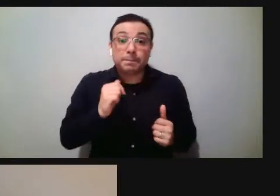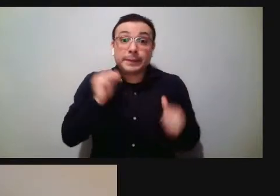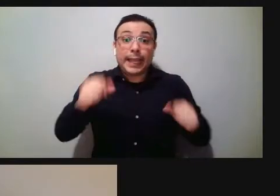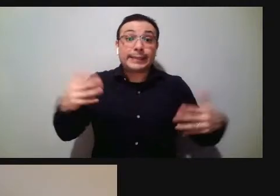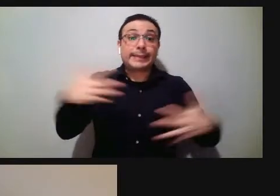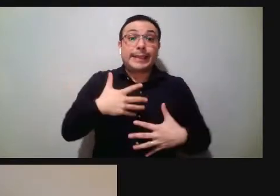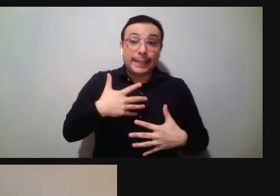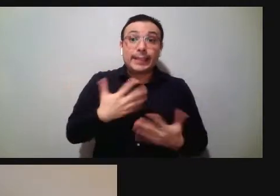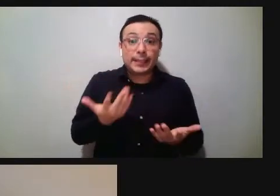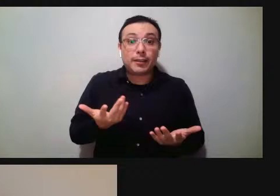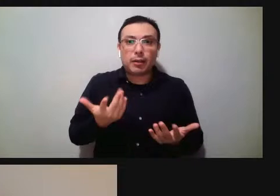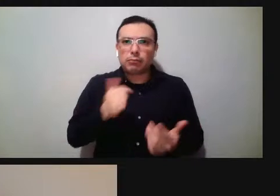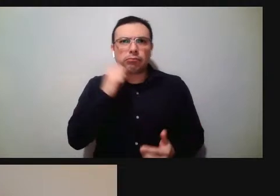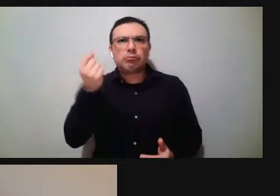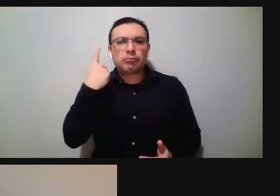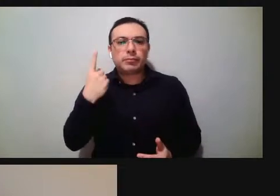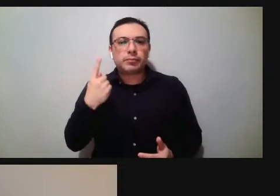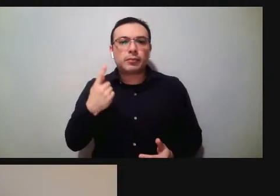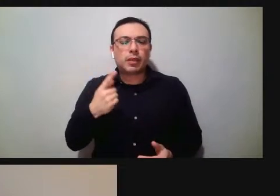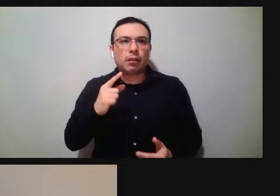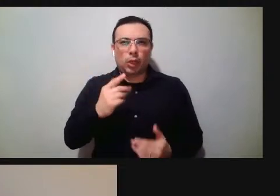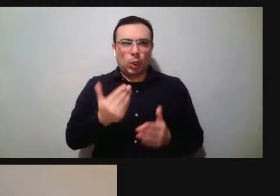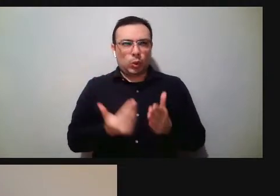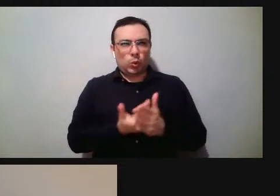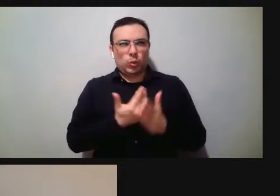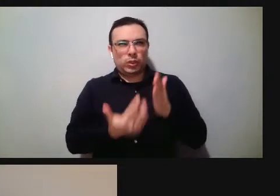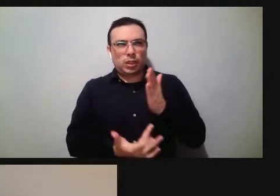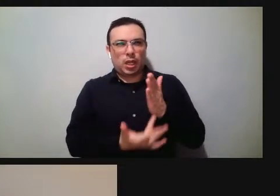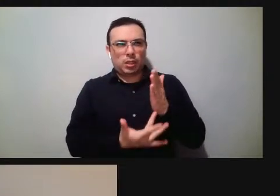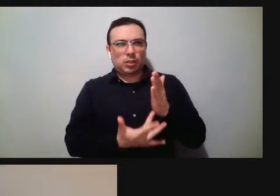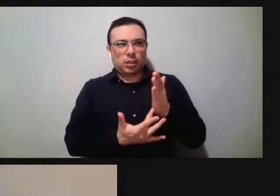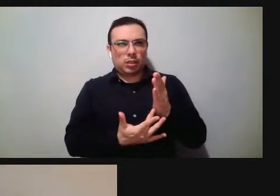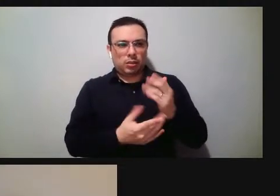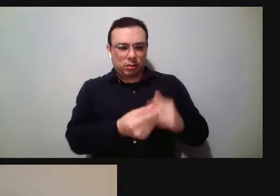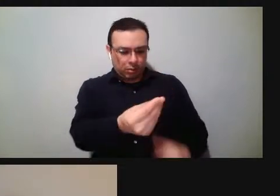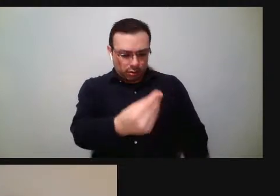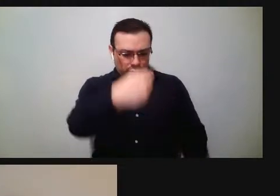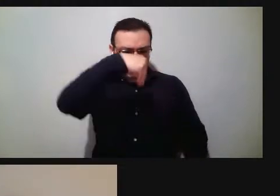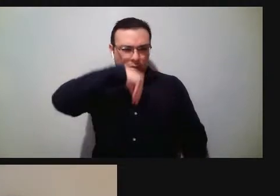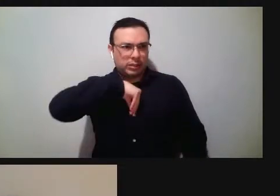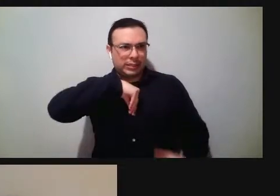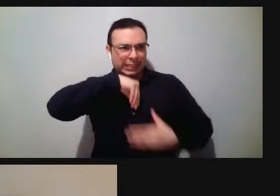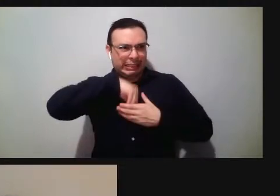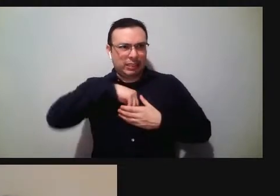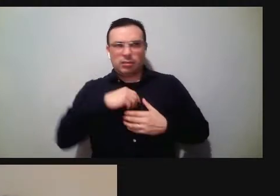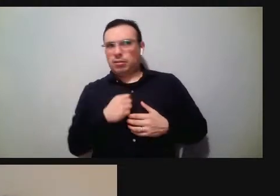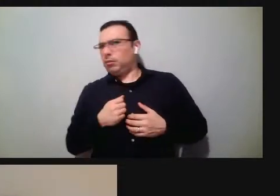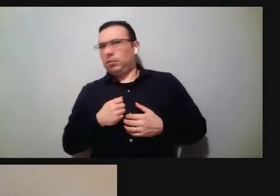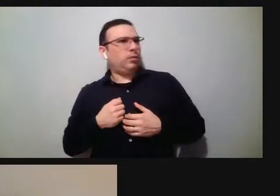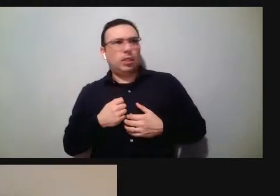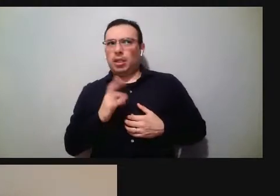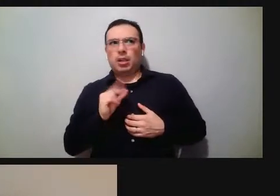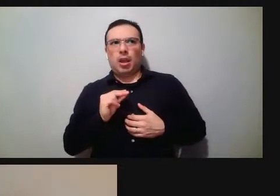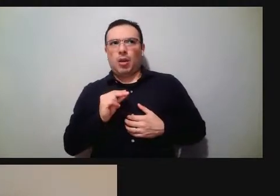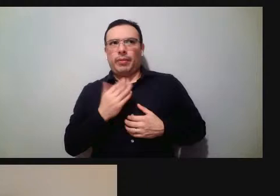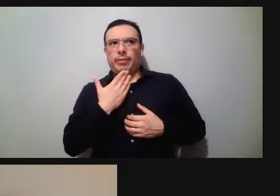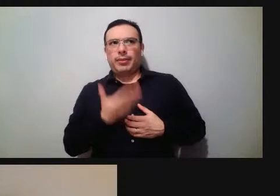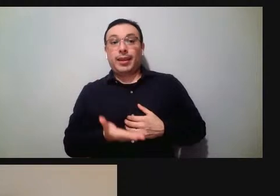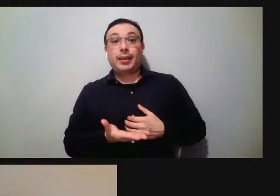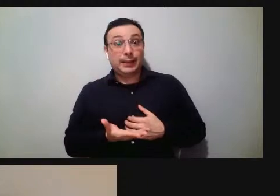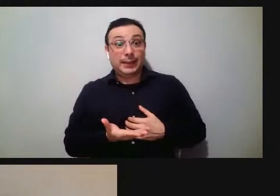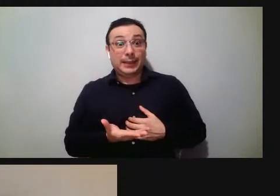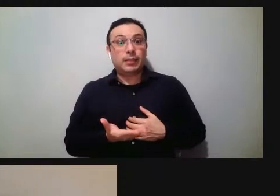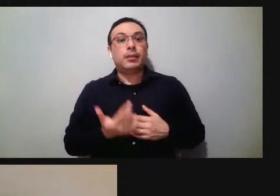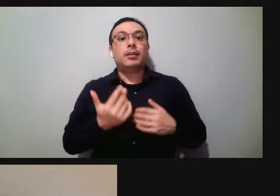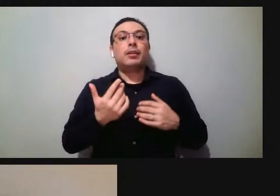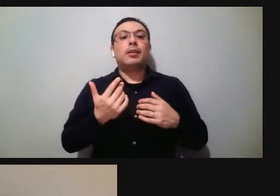new technology and they want to put it in your body. And so how do we talk to people about what the science is, how long the